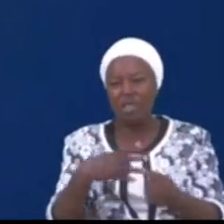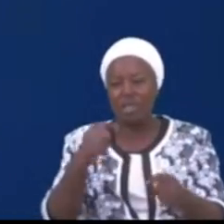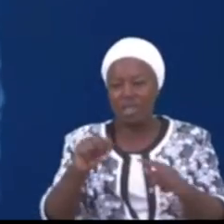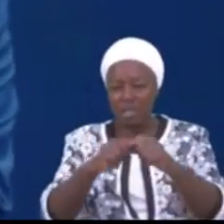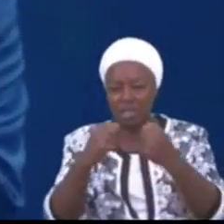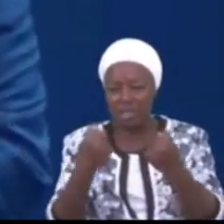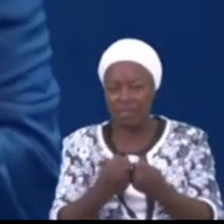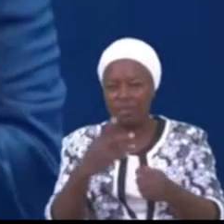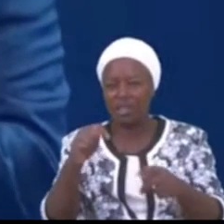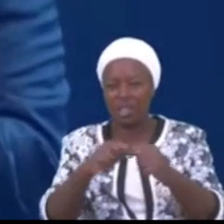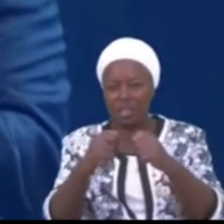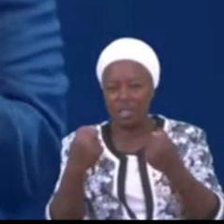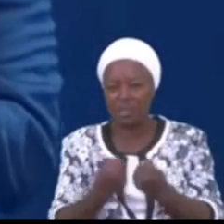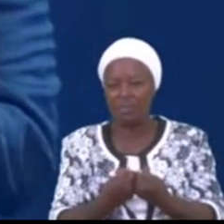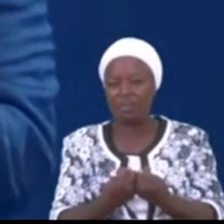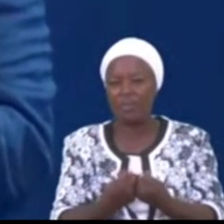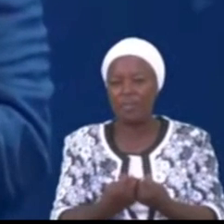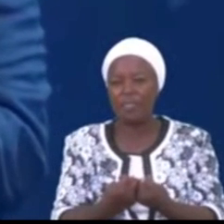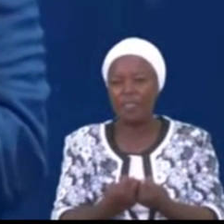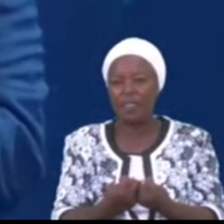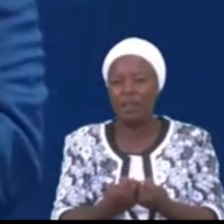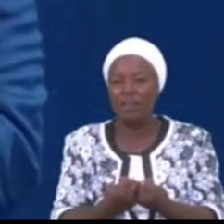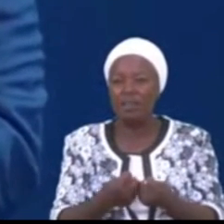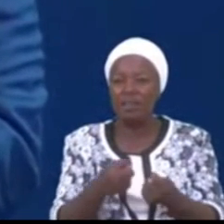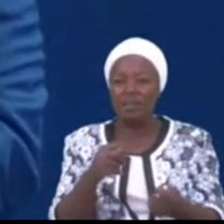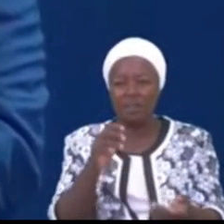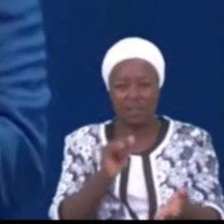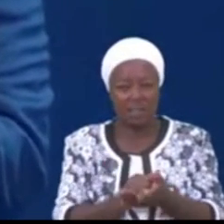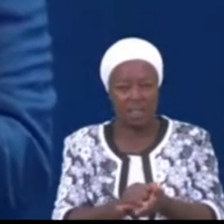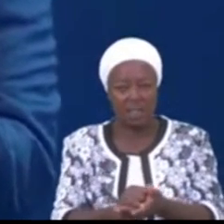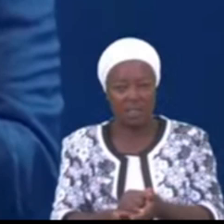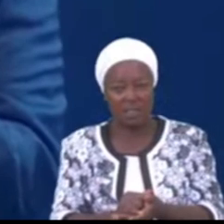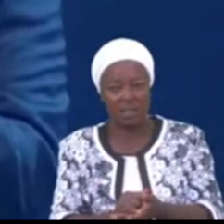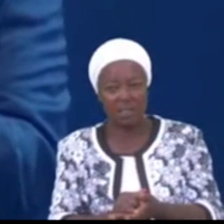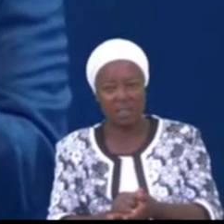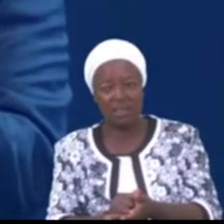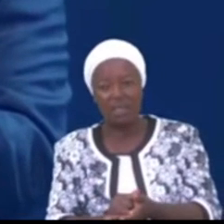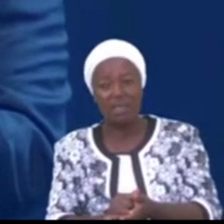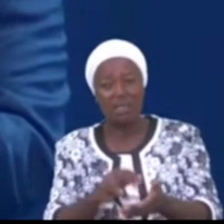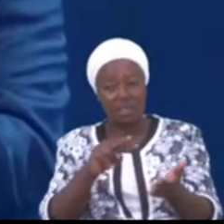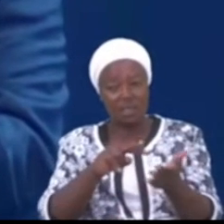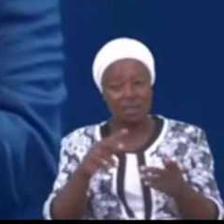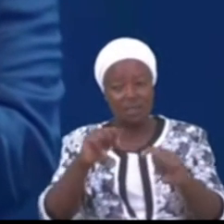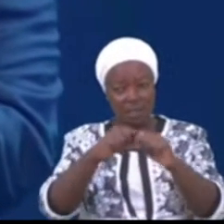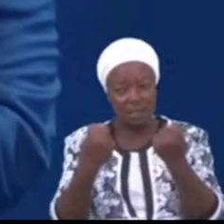the team. What does that mean? Team,